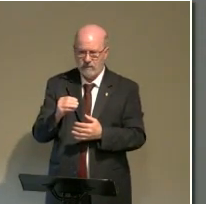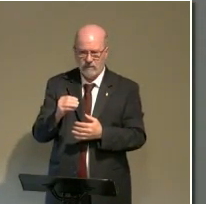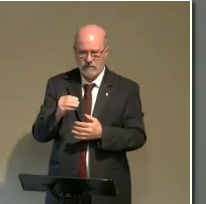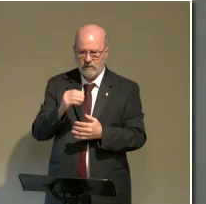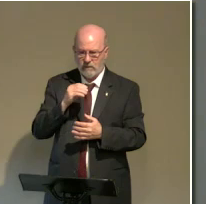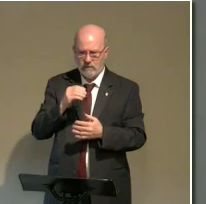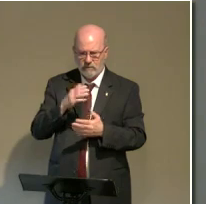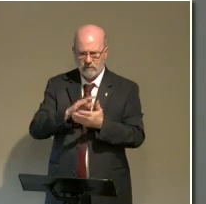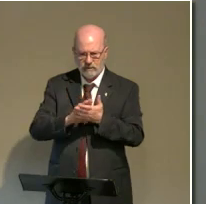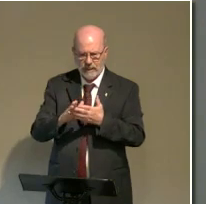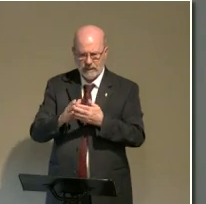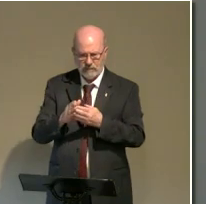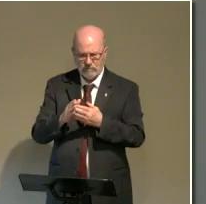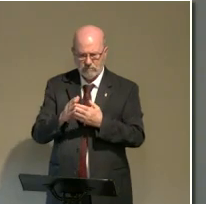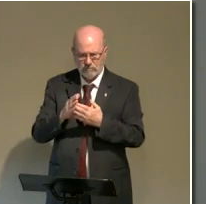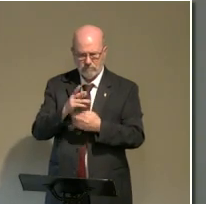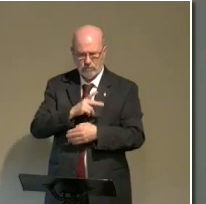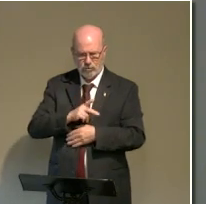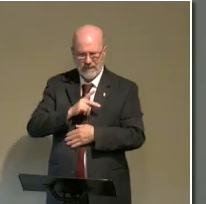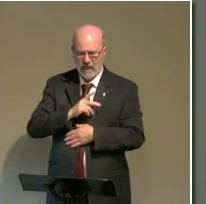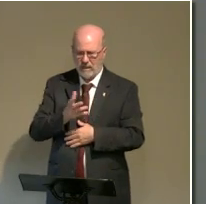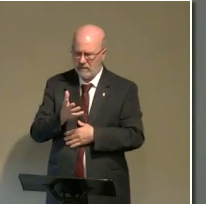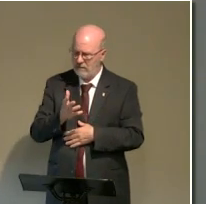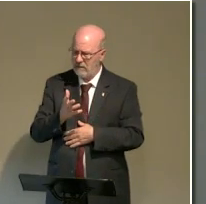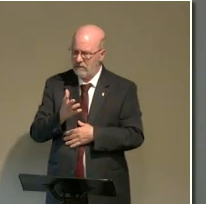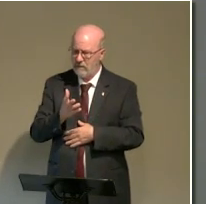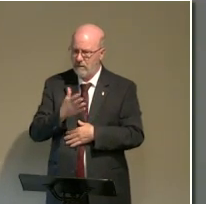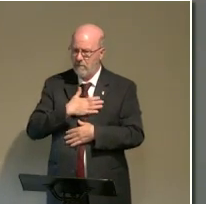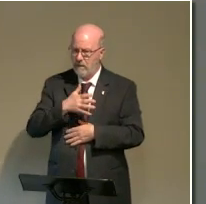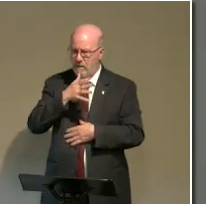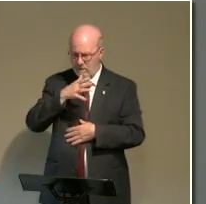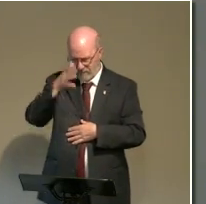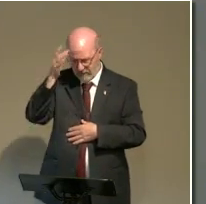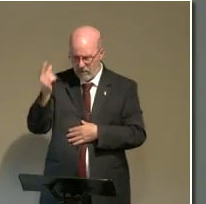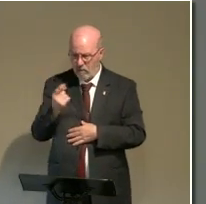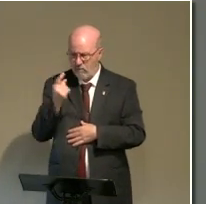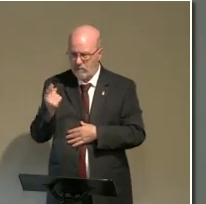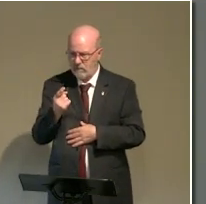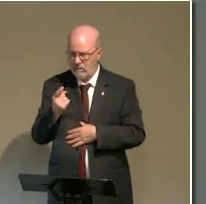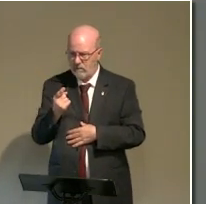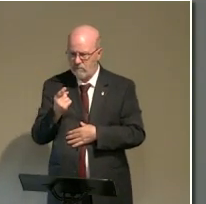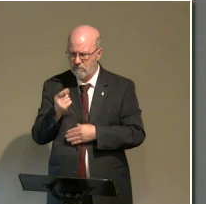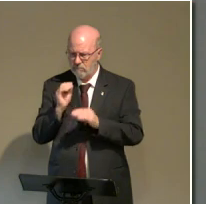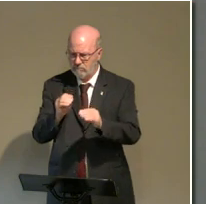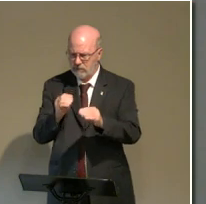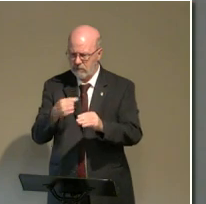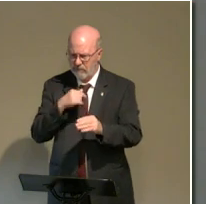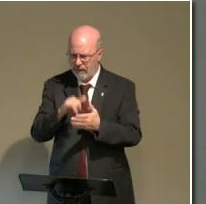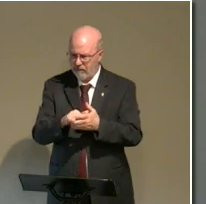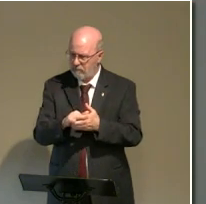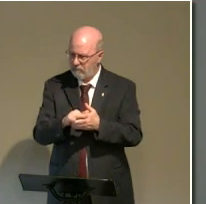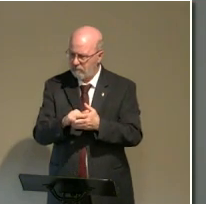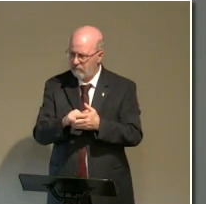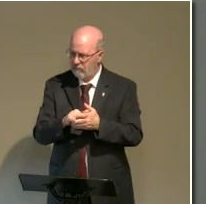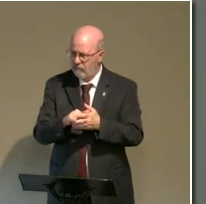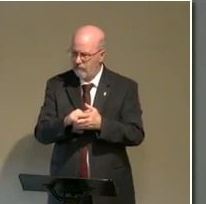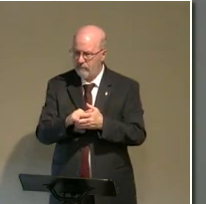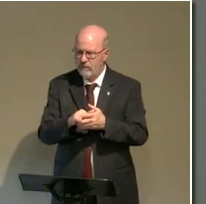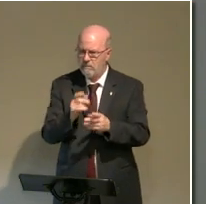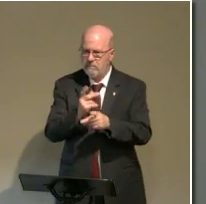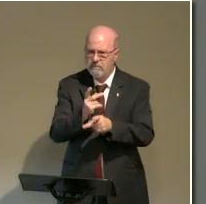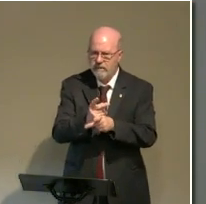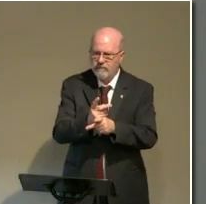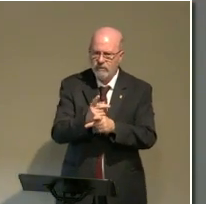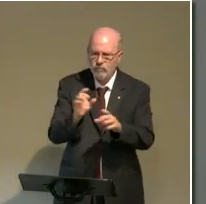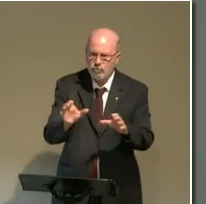just a nice personality, right? And my parents always ingrained that in me, saying, be careful